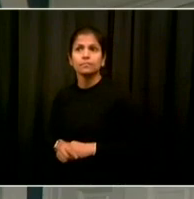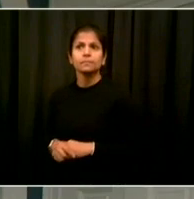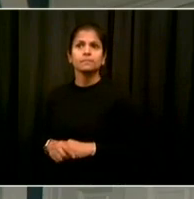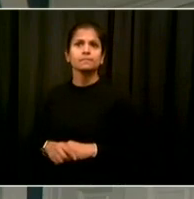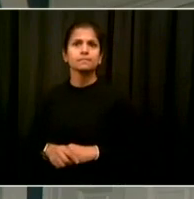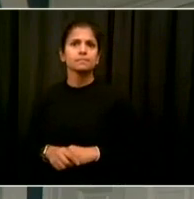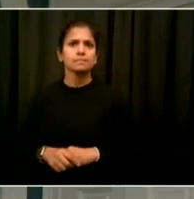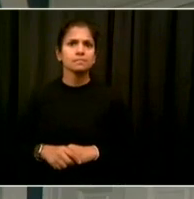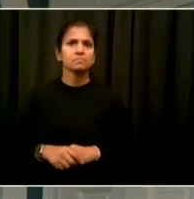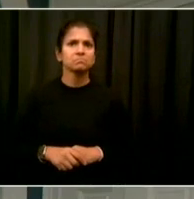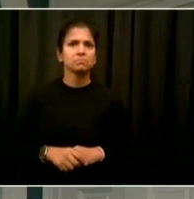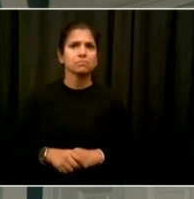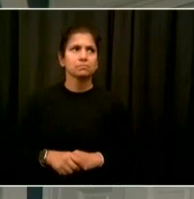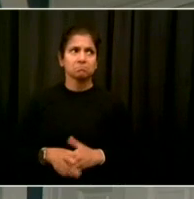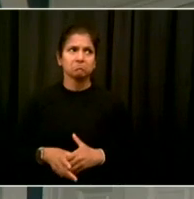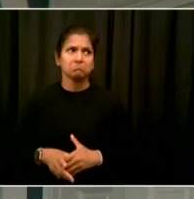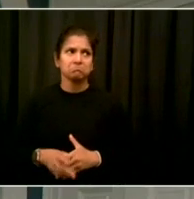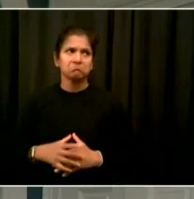News.